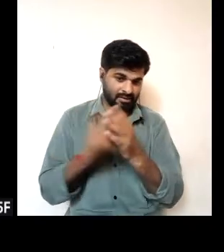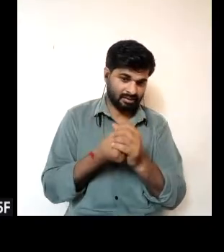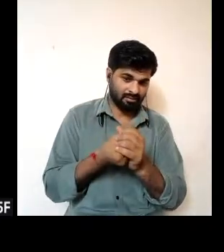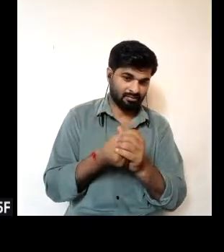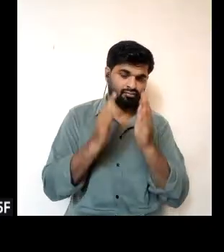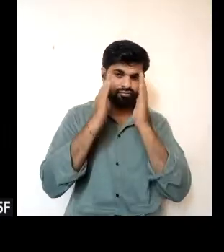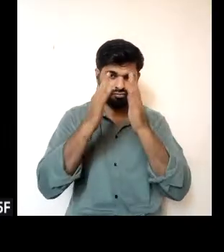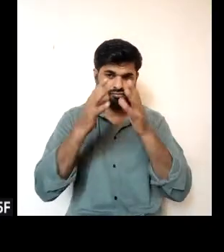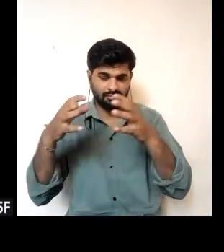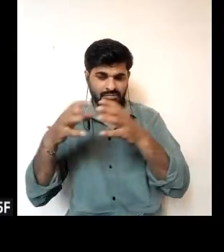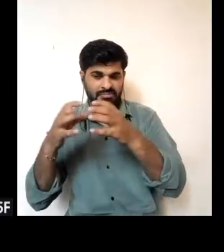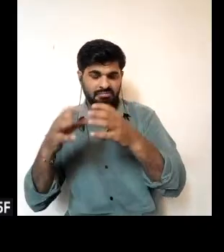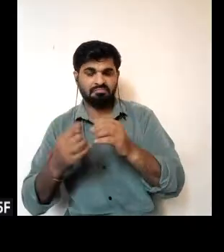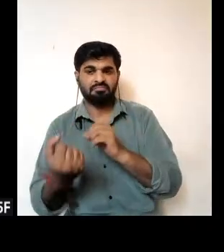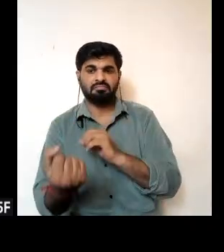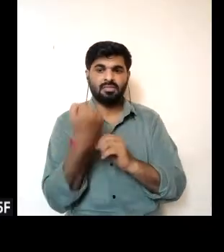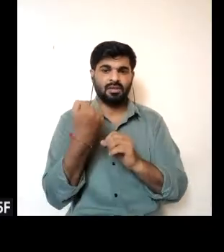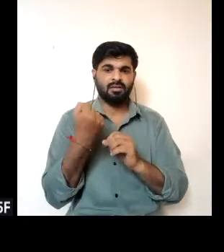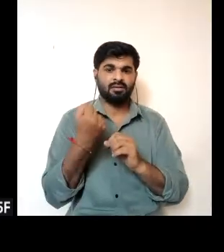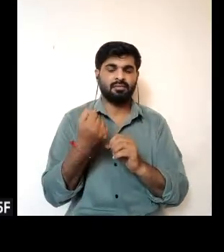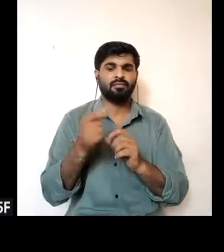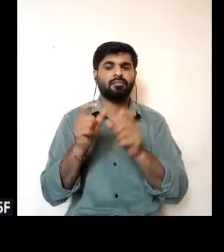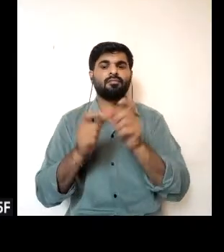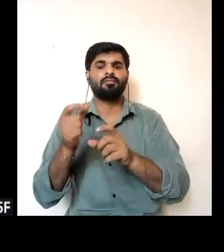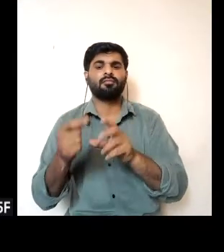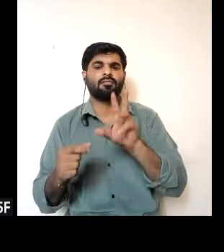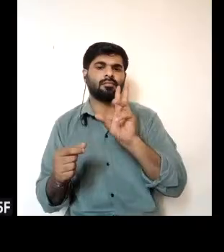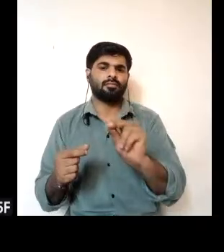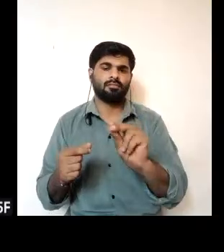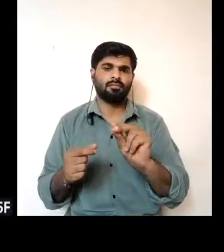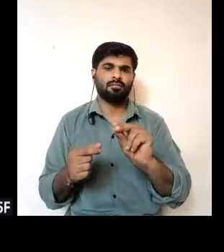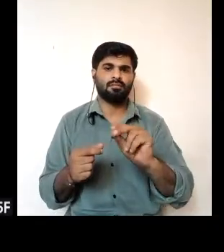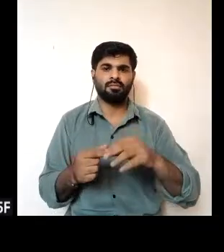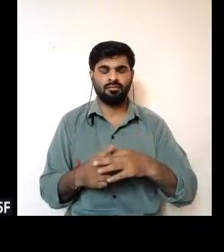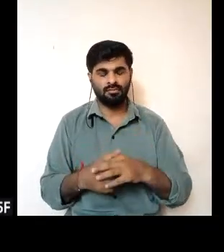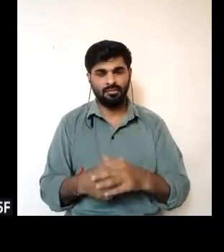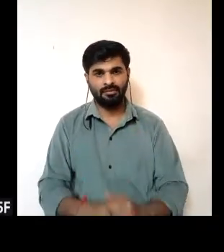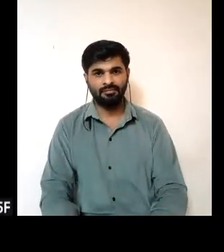people to know, or even mental illness, people said Sound not coming.